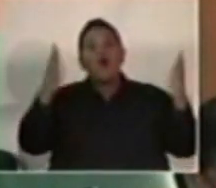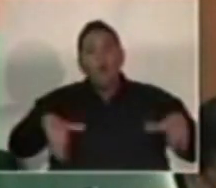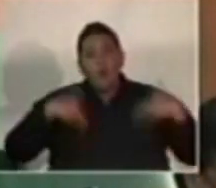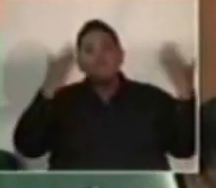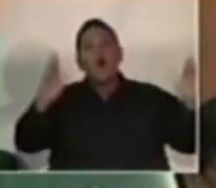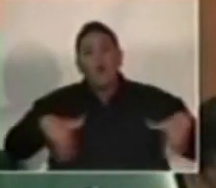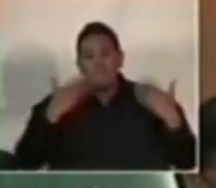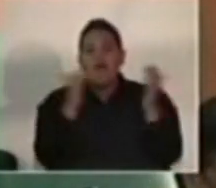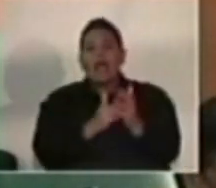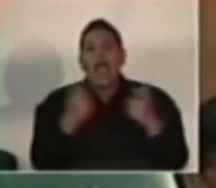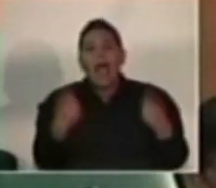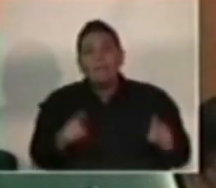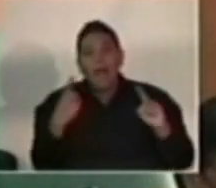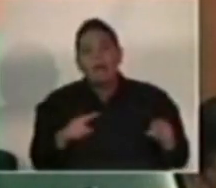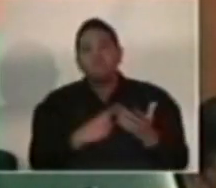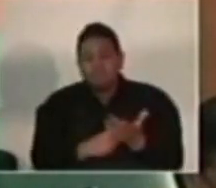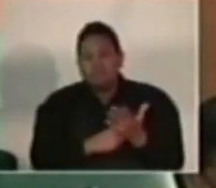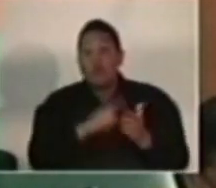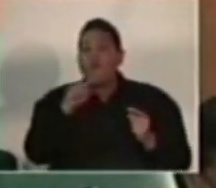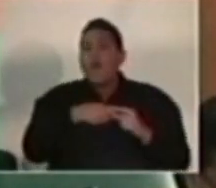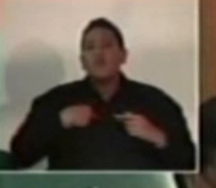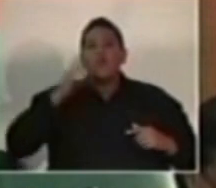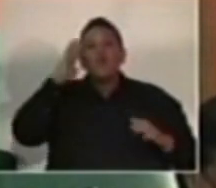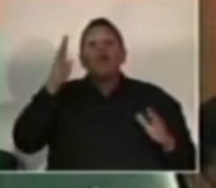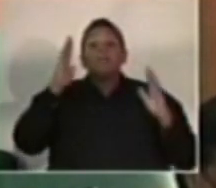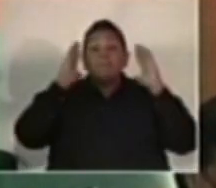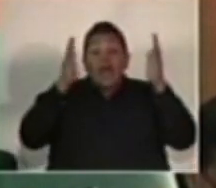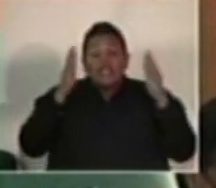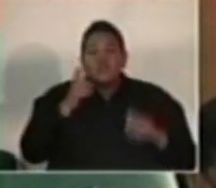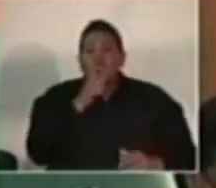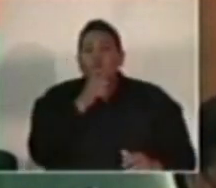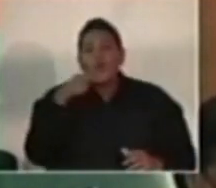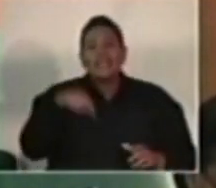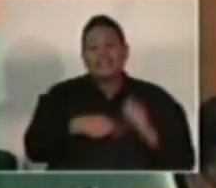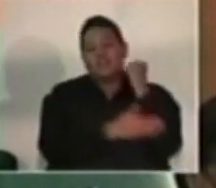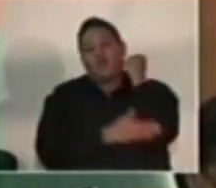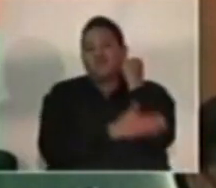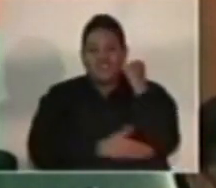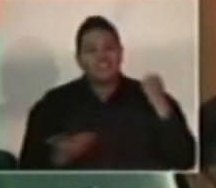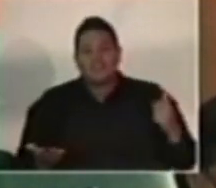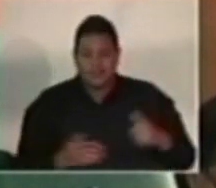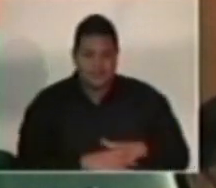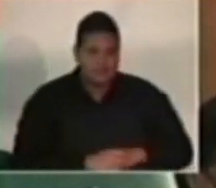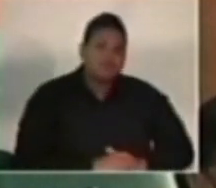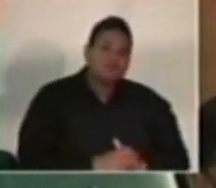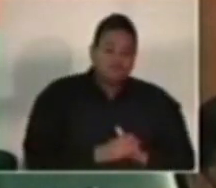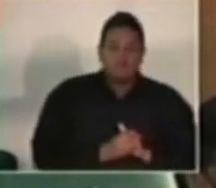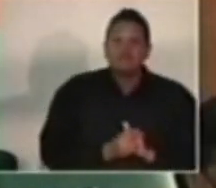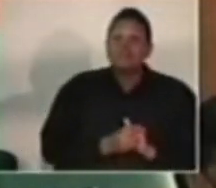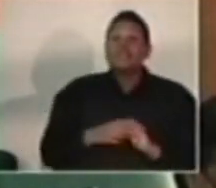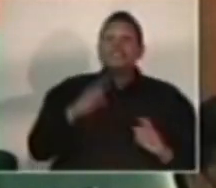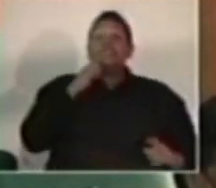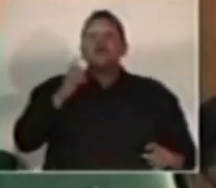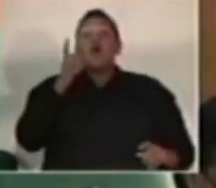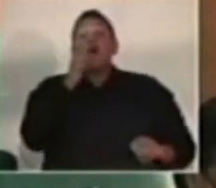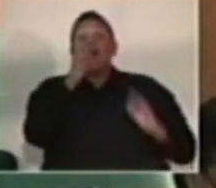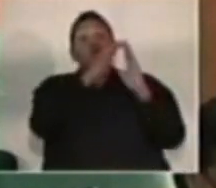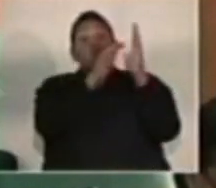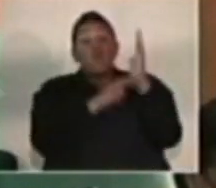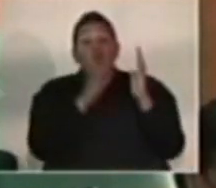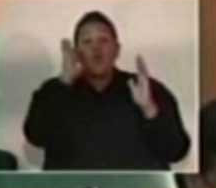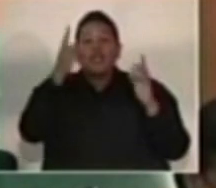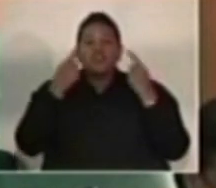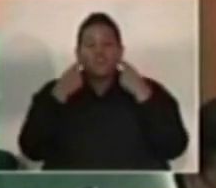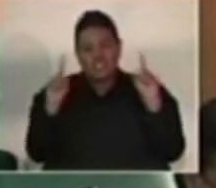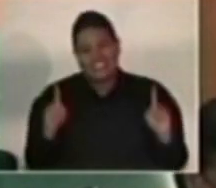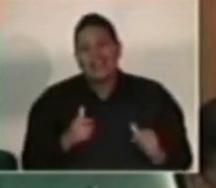and over again. When are we going to pay attention to rules in this country? It is by the rules that we will